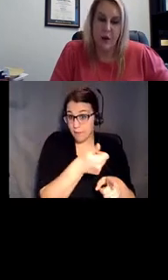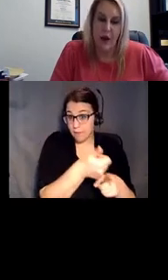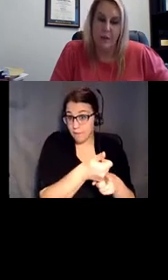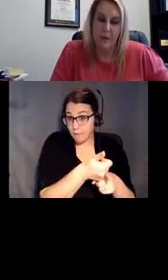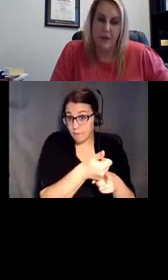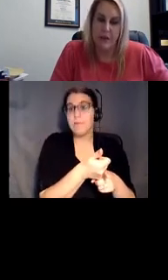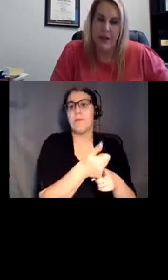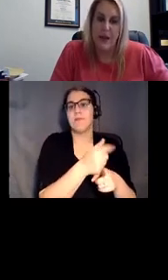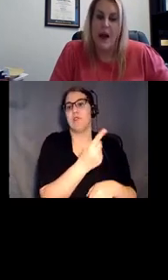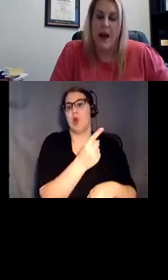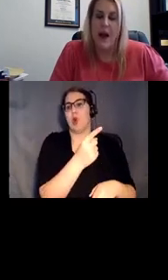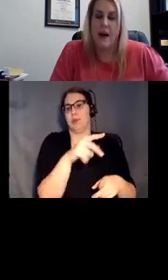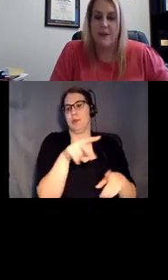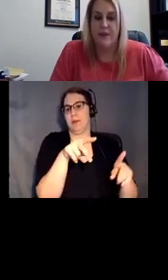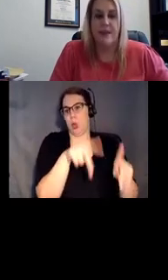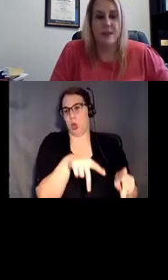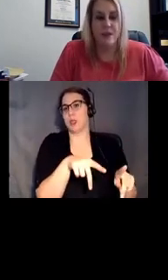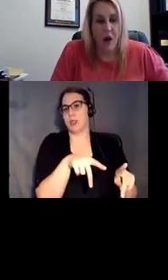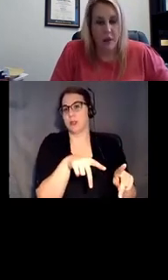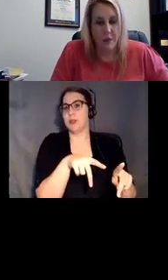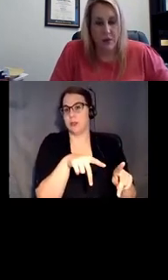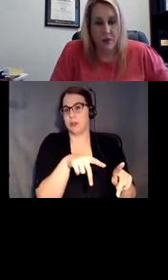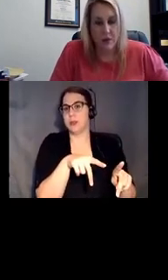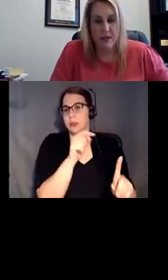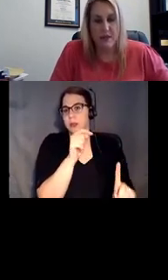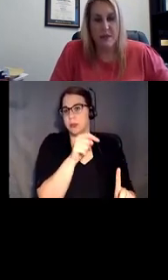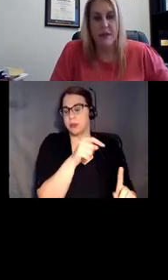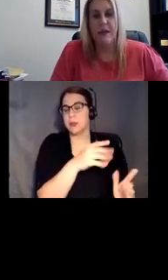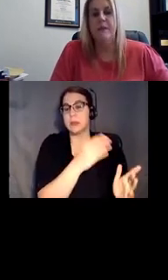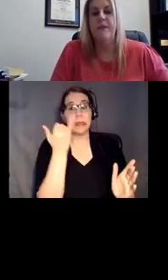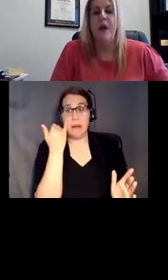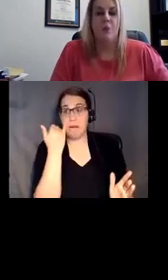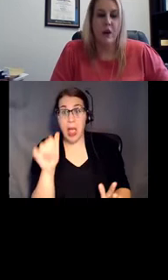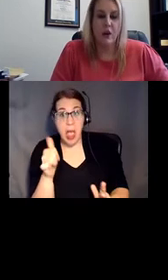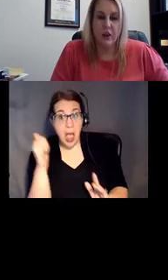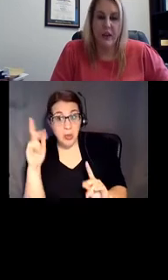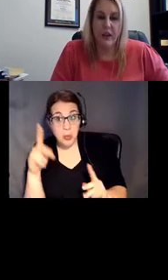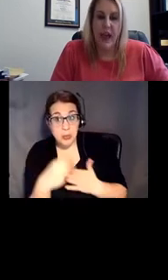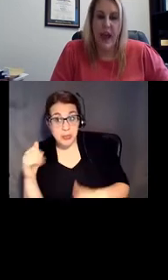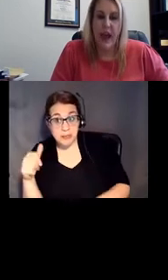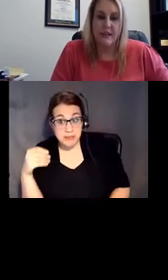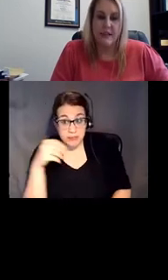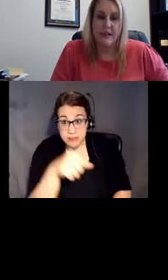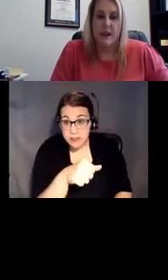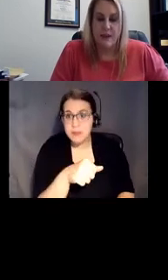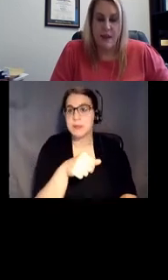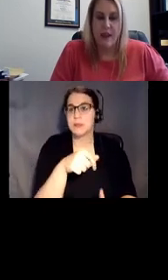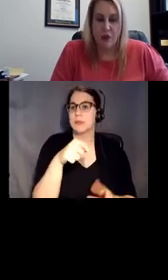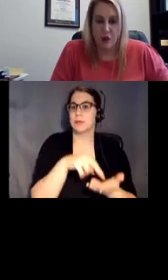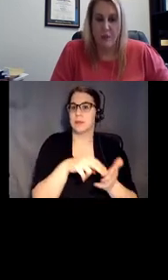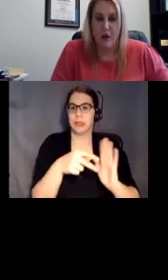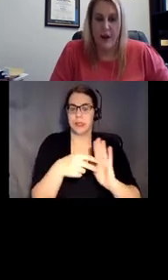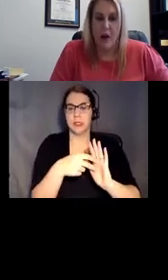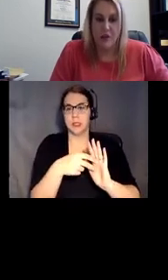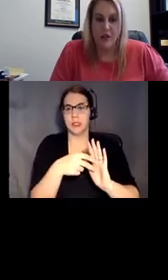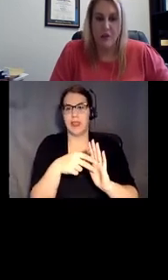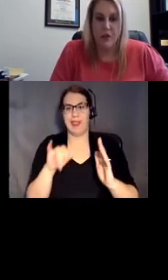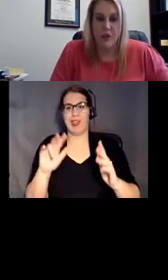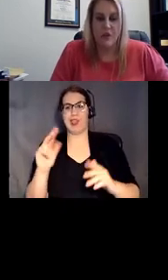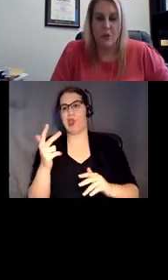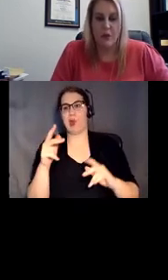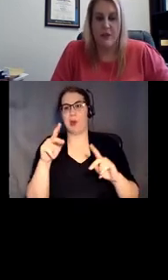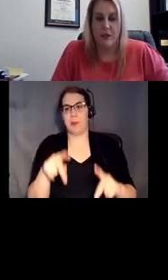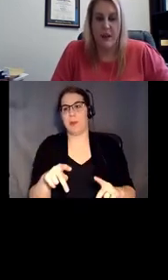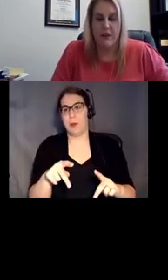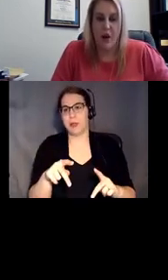those first party options. If it is not the person with the disability, we're looking at that third party option,